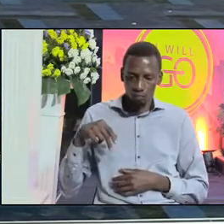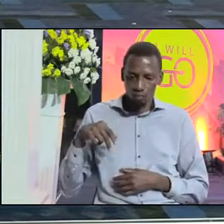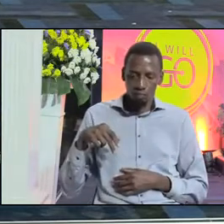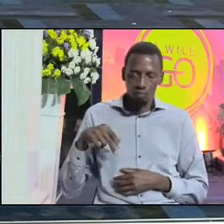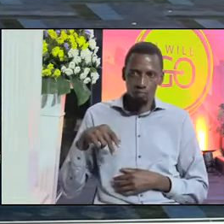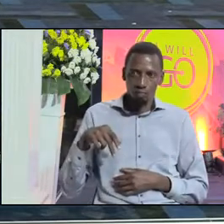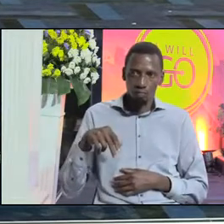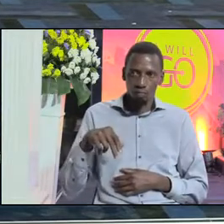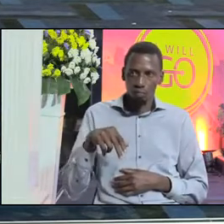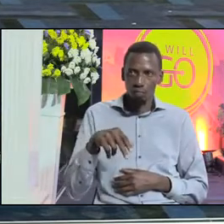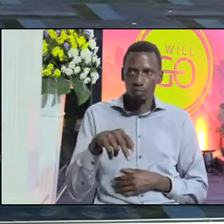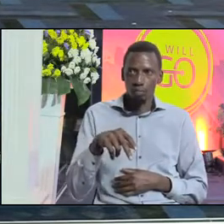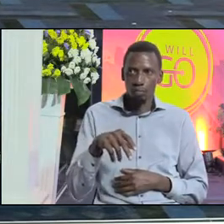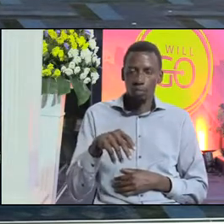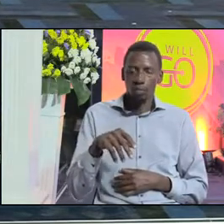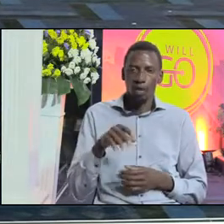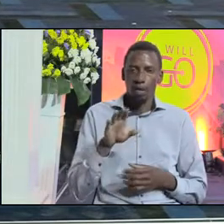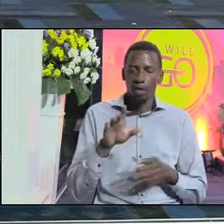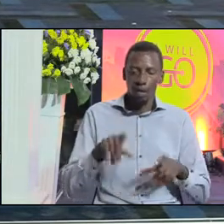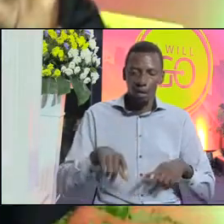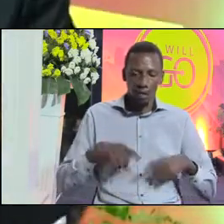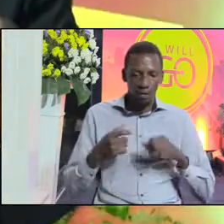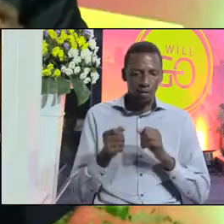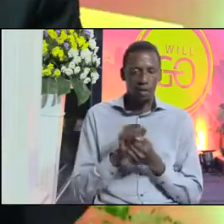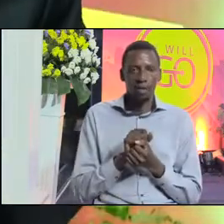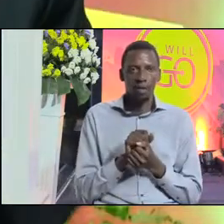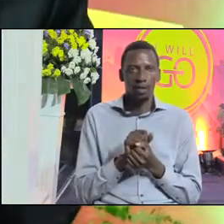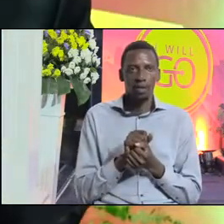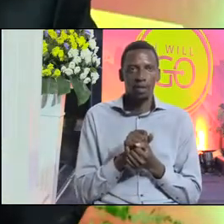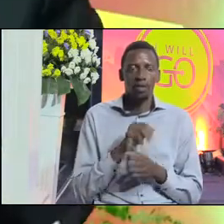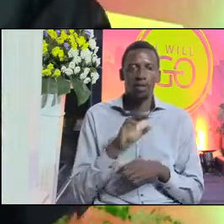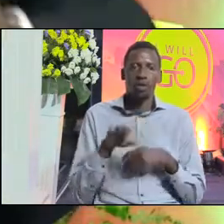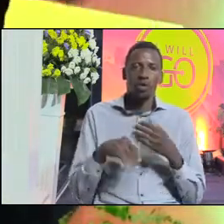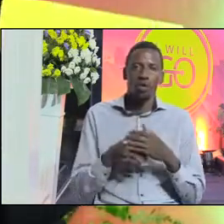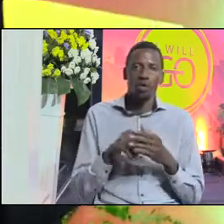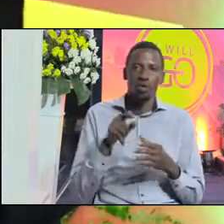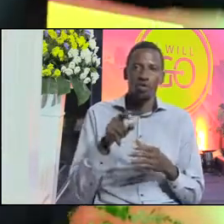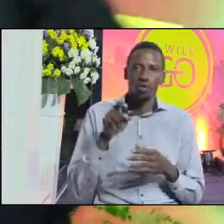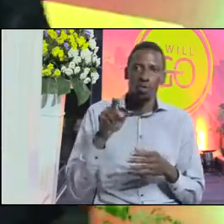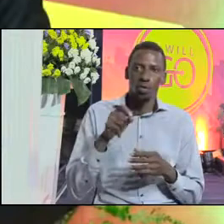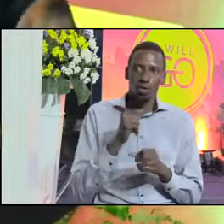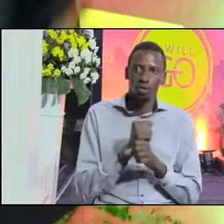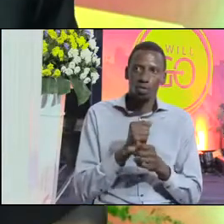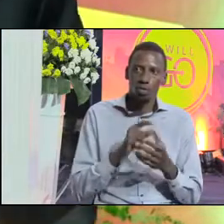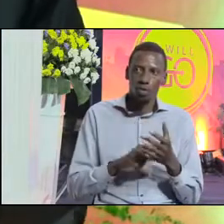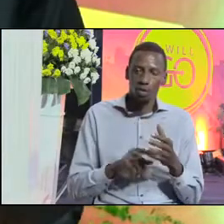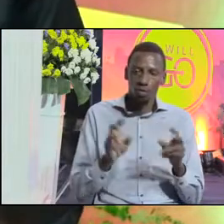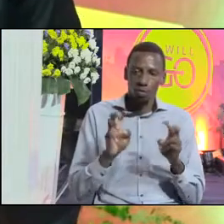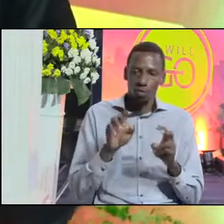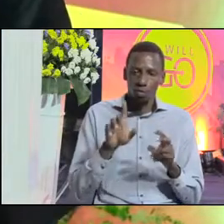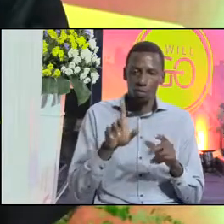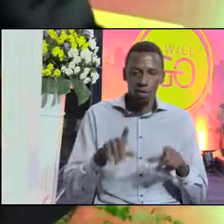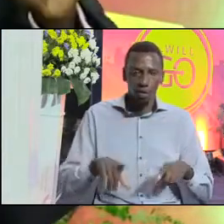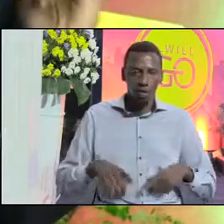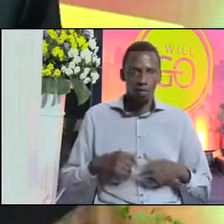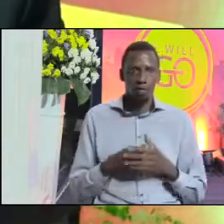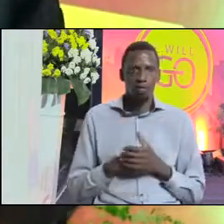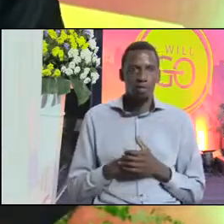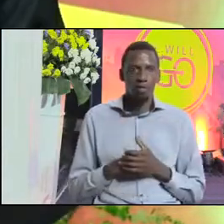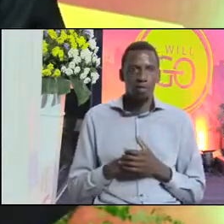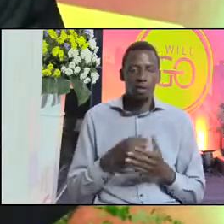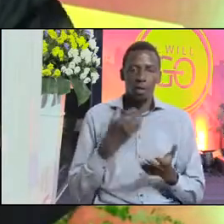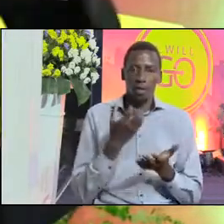lives changed. That's a miracle. All you need to do is to look around New Life, and